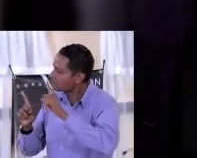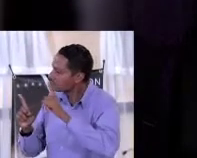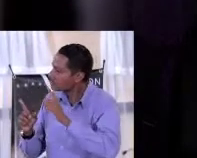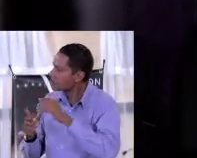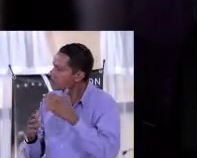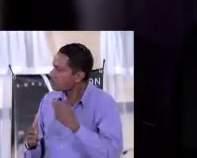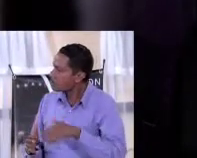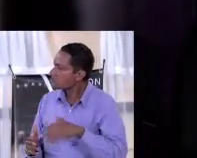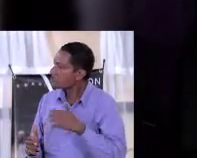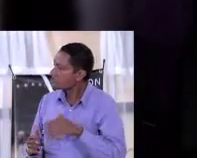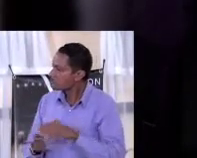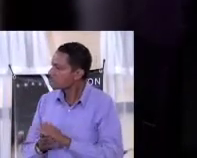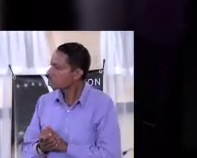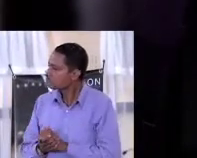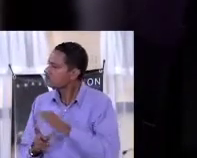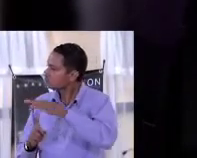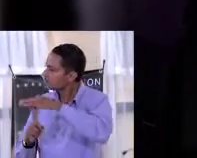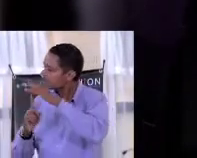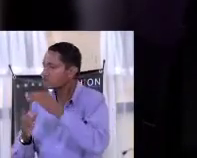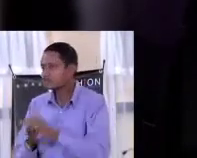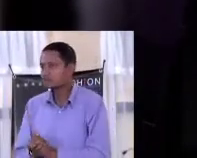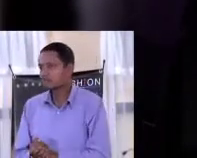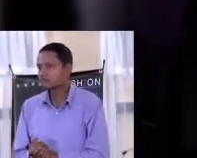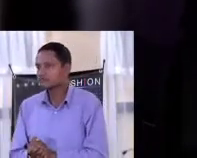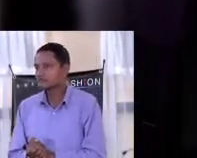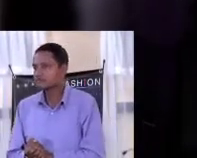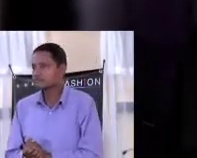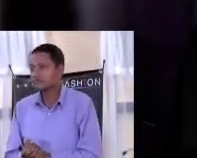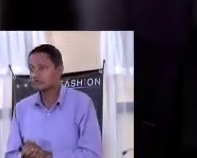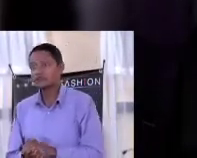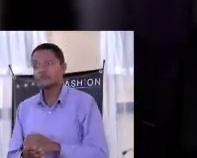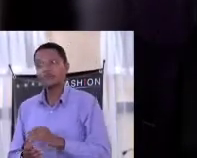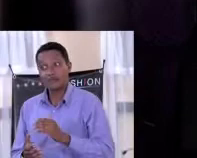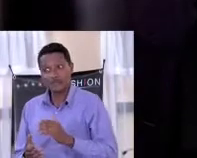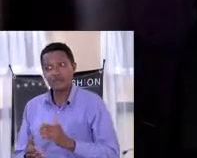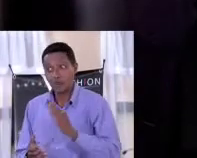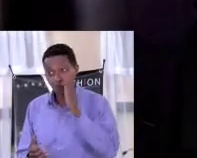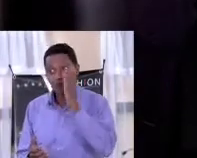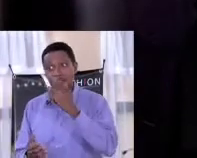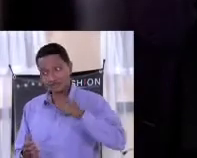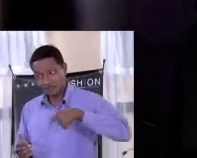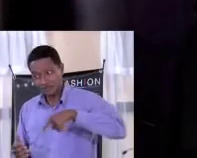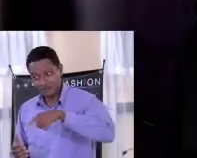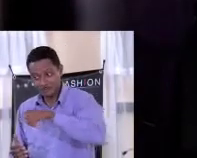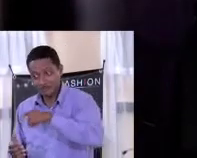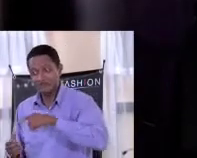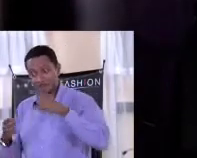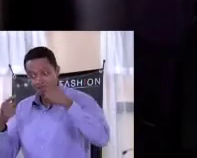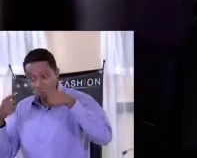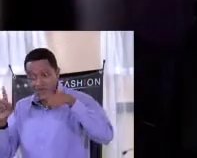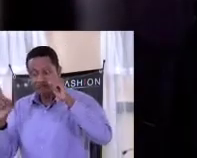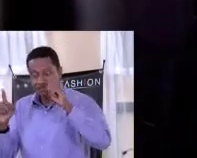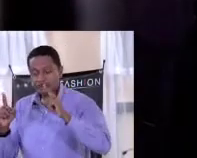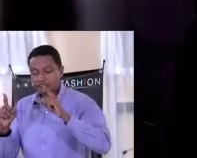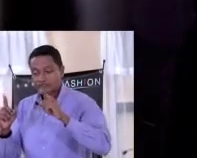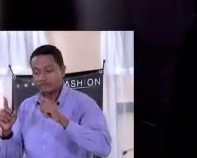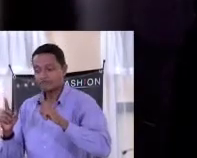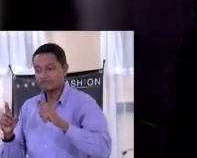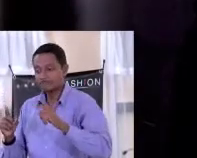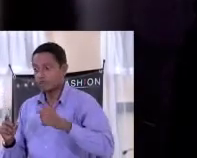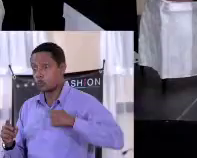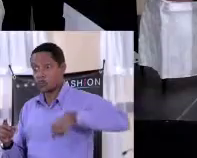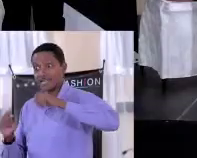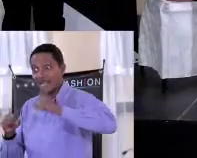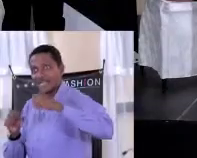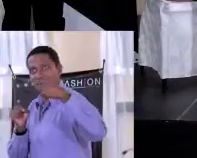make us have cutting edge competitive advantage if done well, you